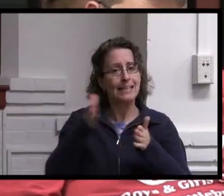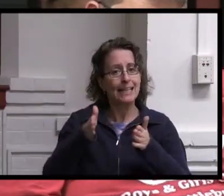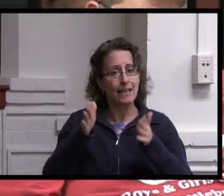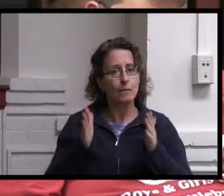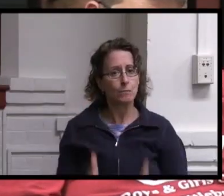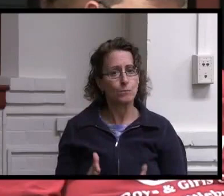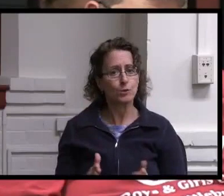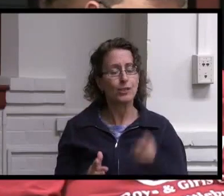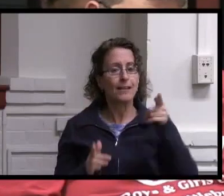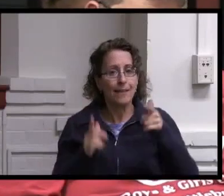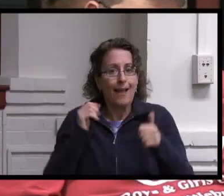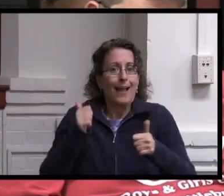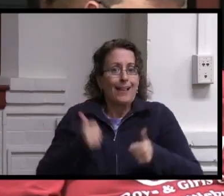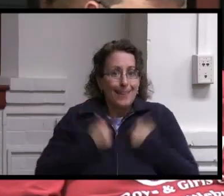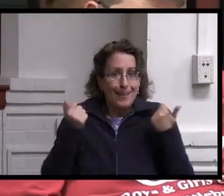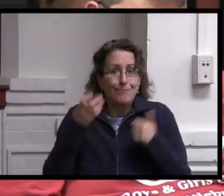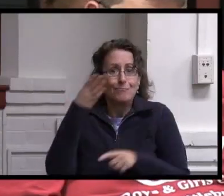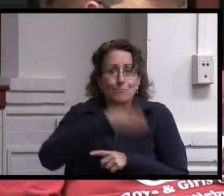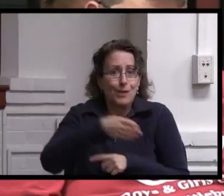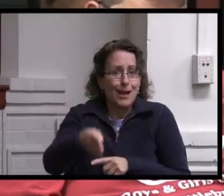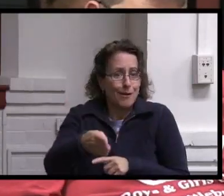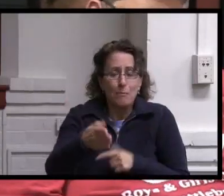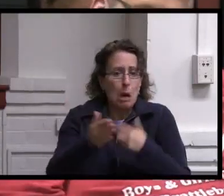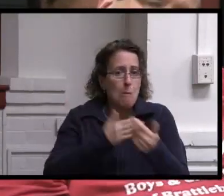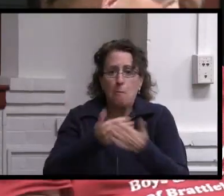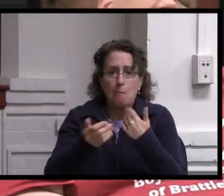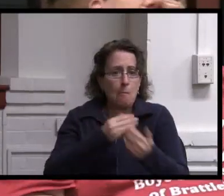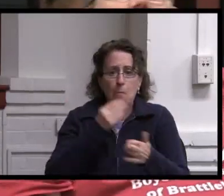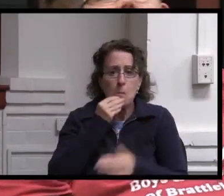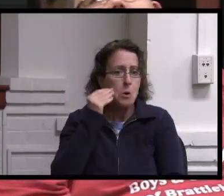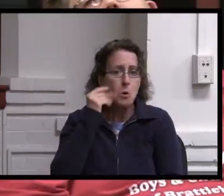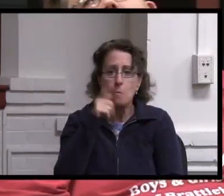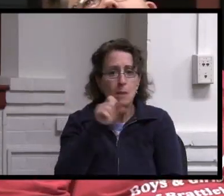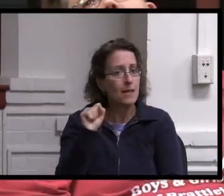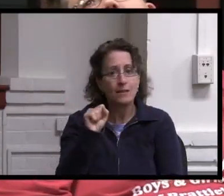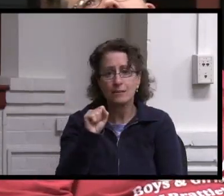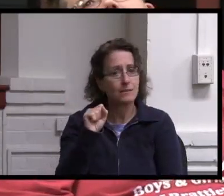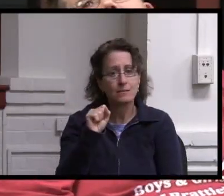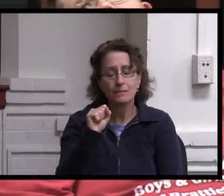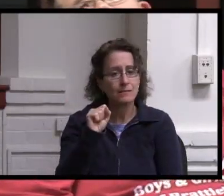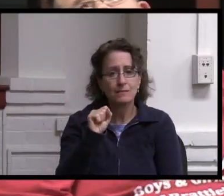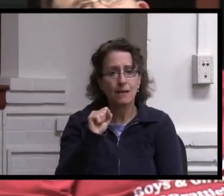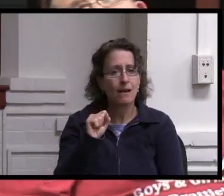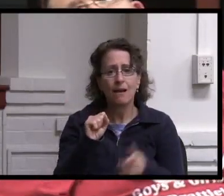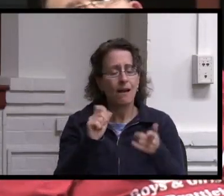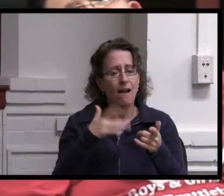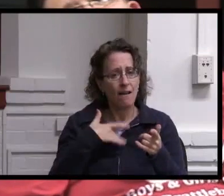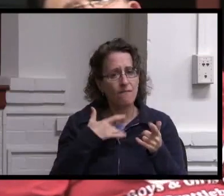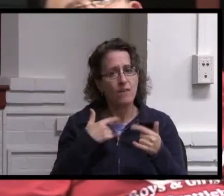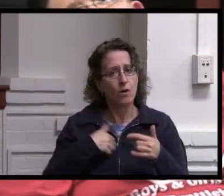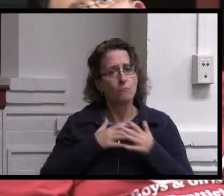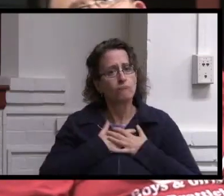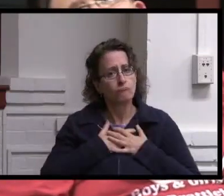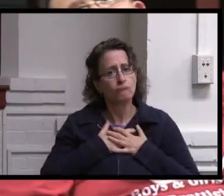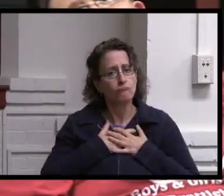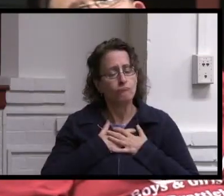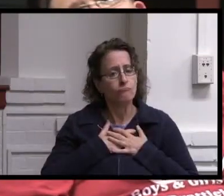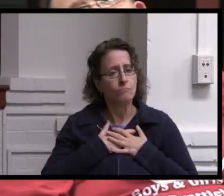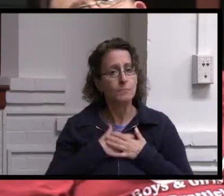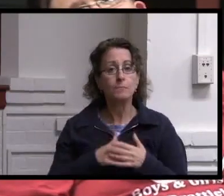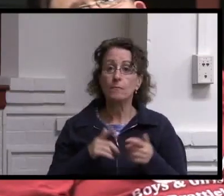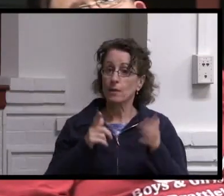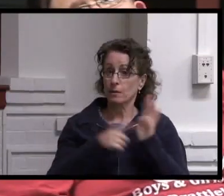of meetings and the work that Groundworks is doing, and sometimes I can refer people and help them out. I had the